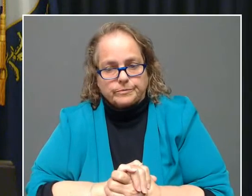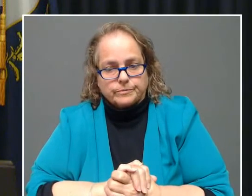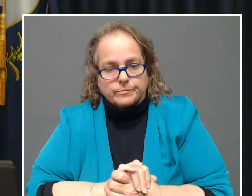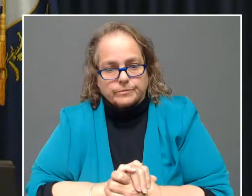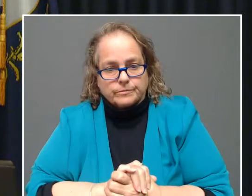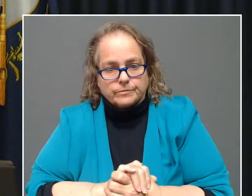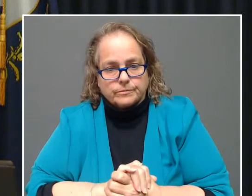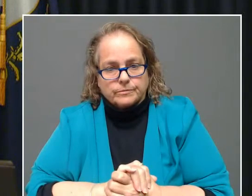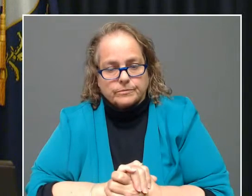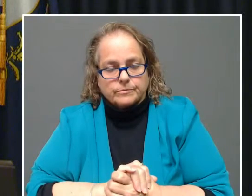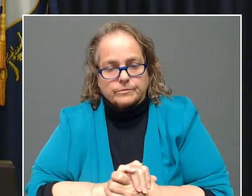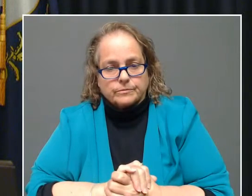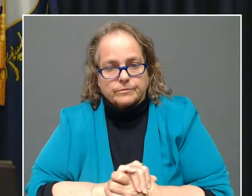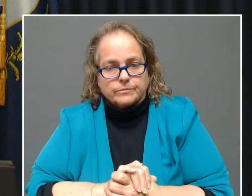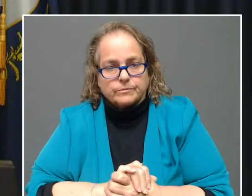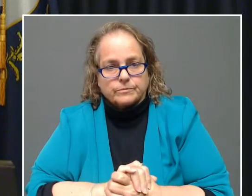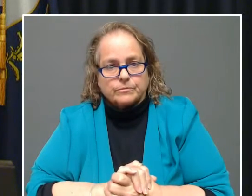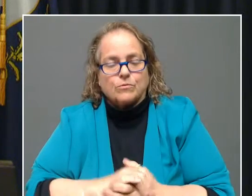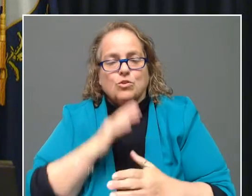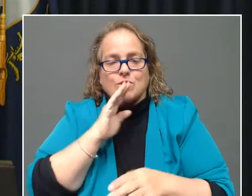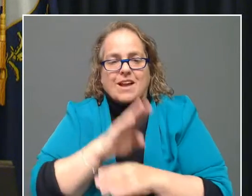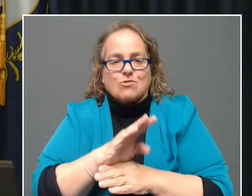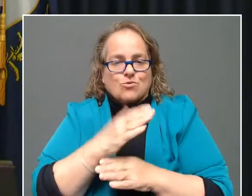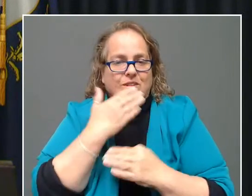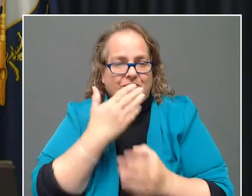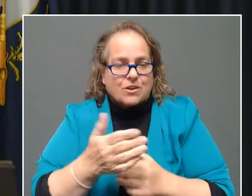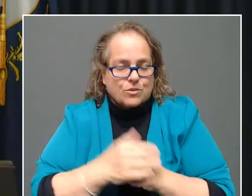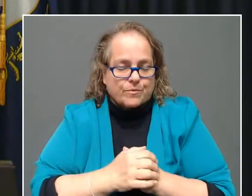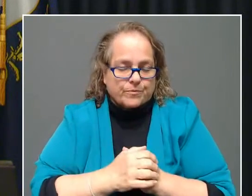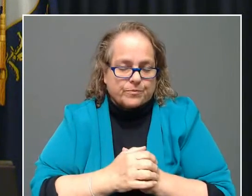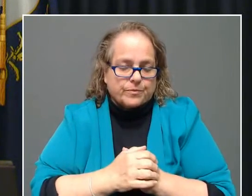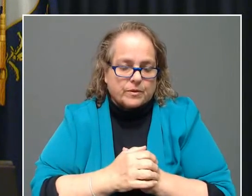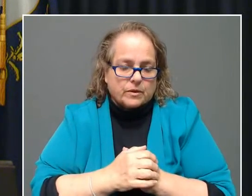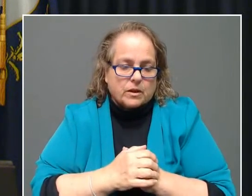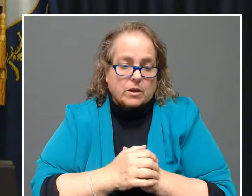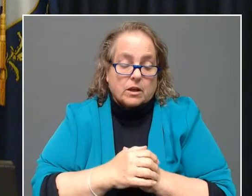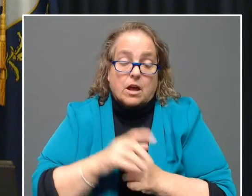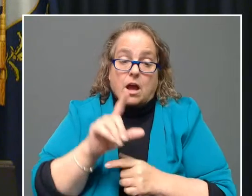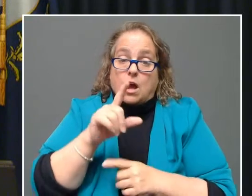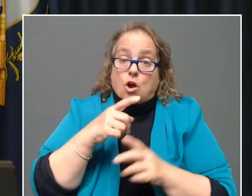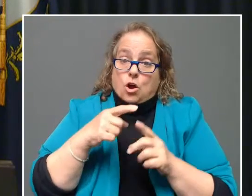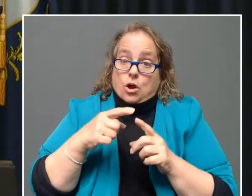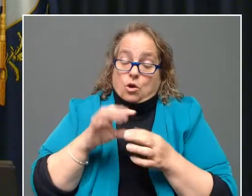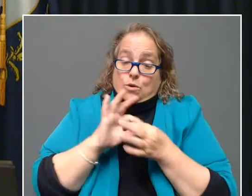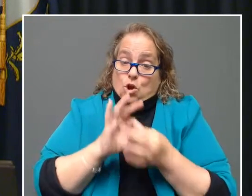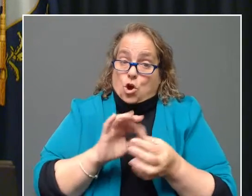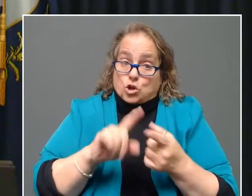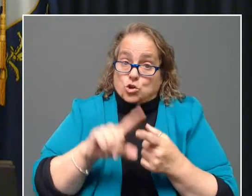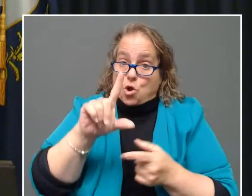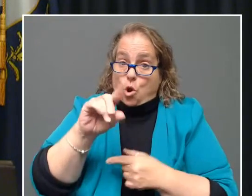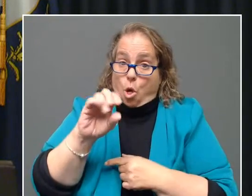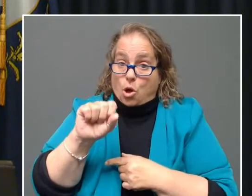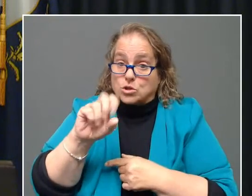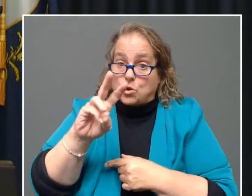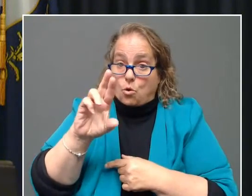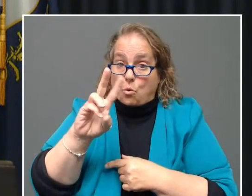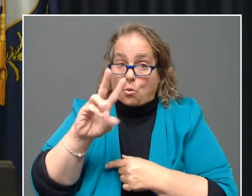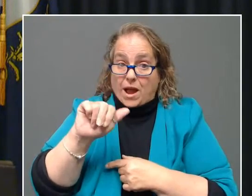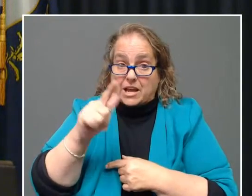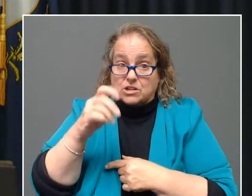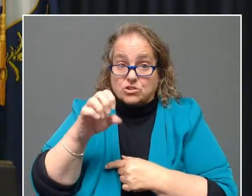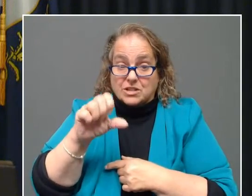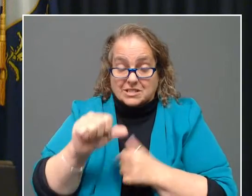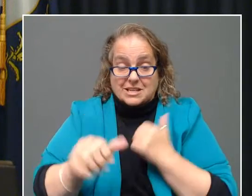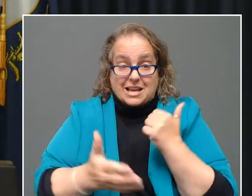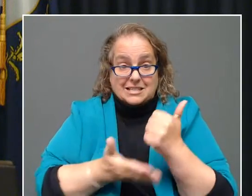Yes, good afternoon. Thank you. Regarding the Lost Wages Assistance Program, last month you had mentioned the state was talking with FEMA about